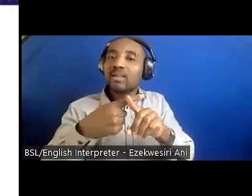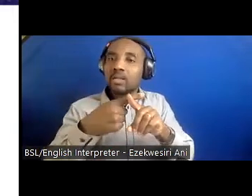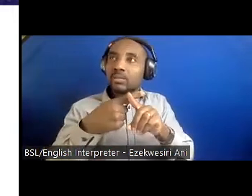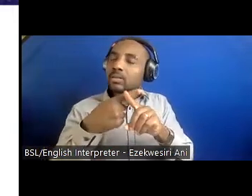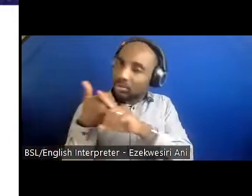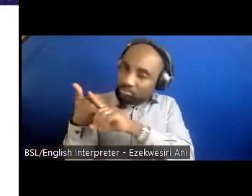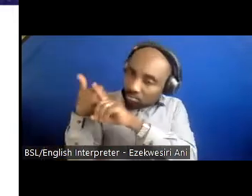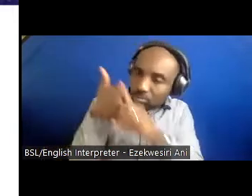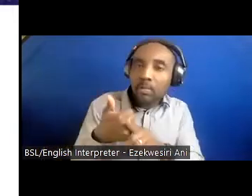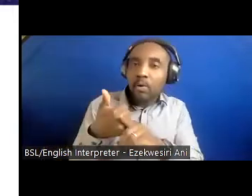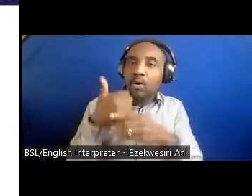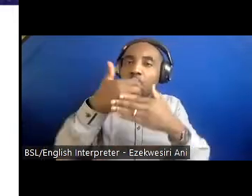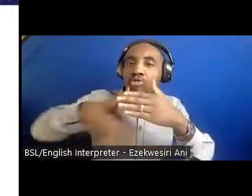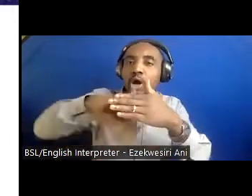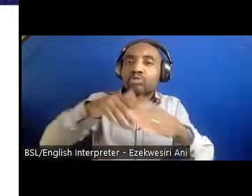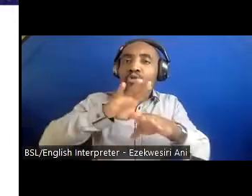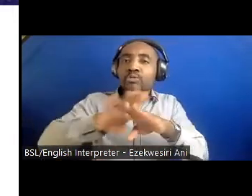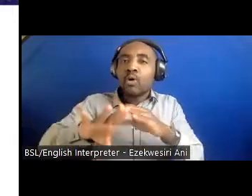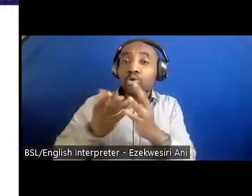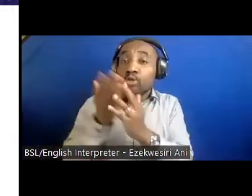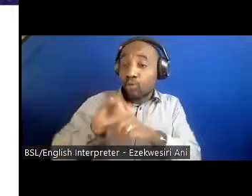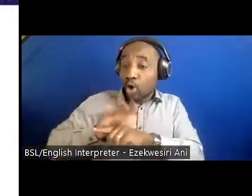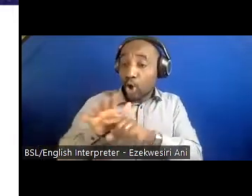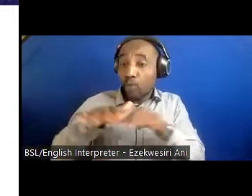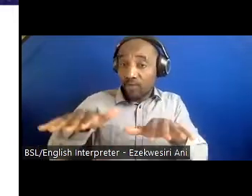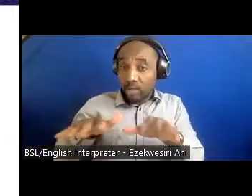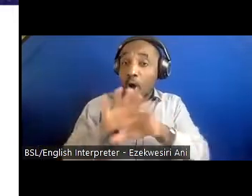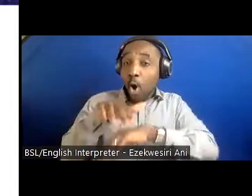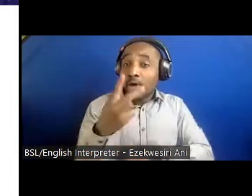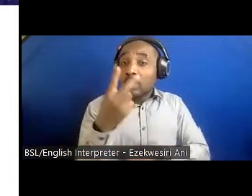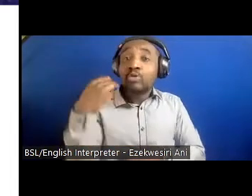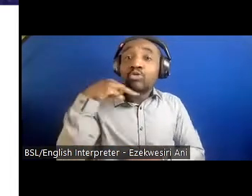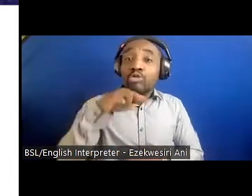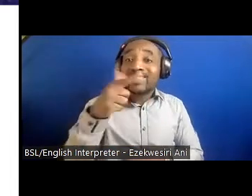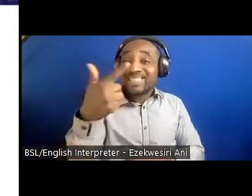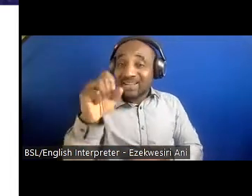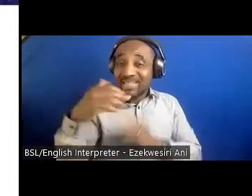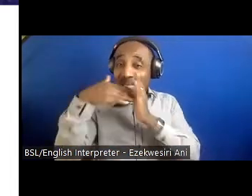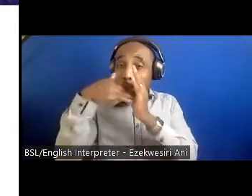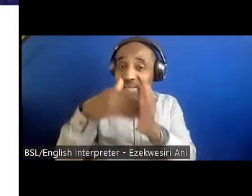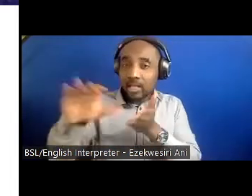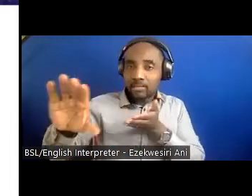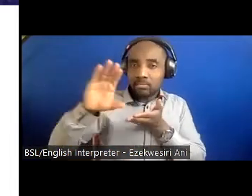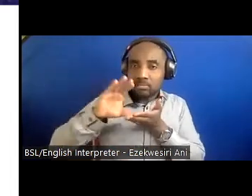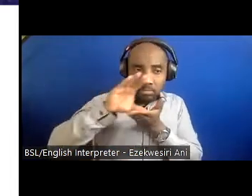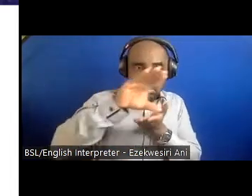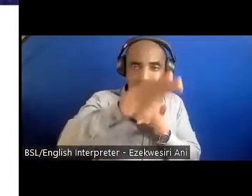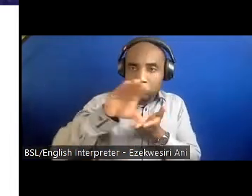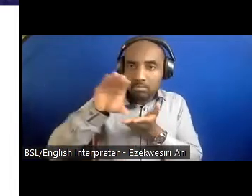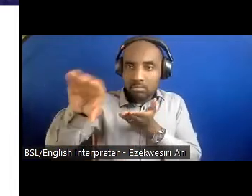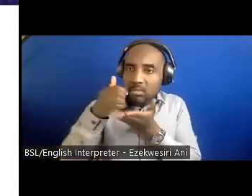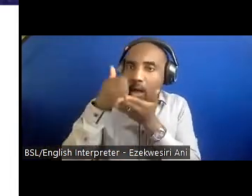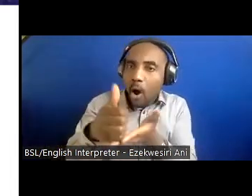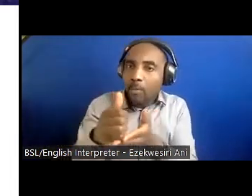for grassroots sport during the pandemic, with over £270 million provided to help the sector. And of that, £20